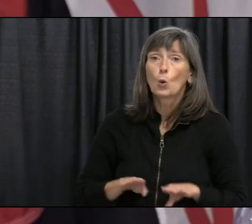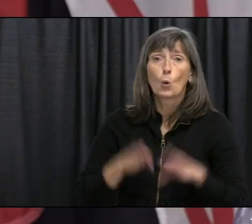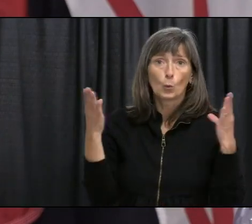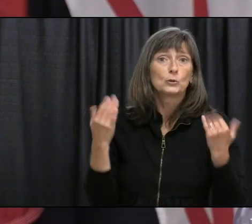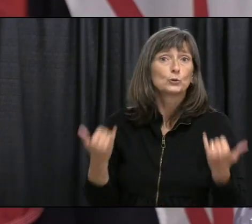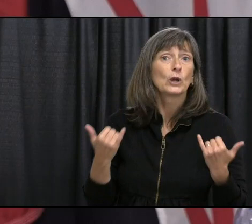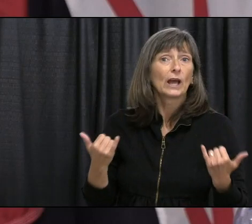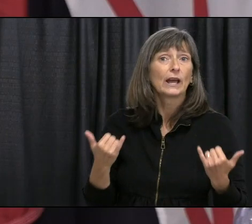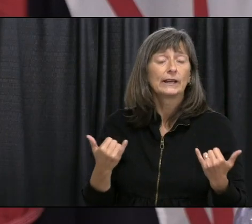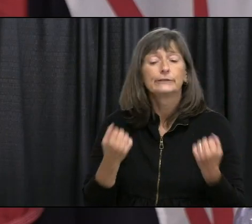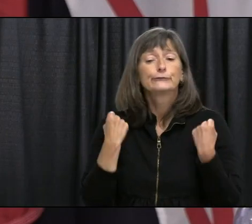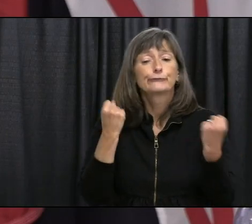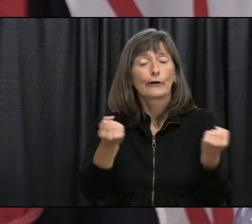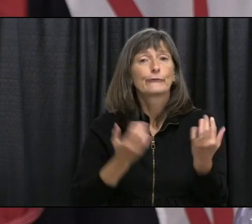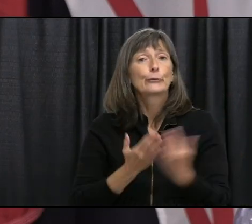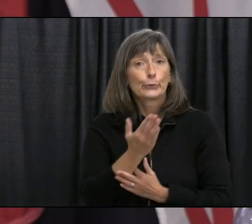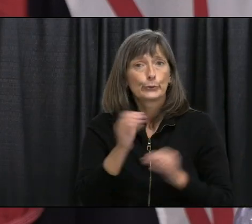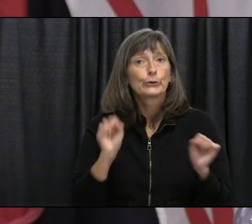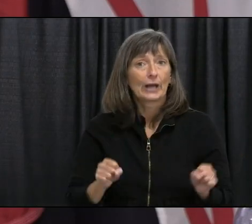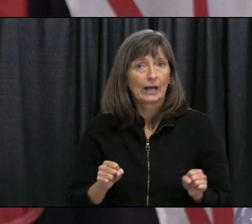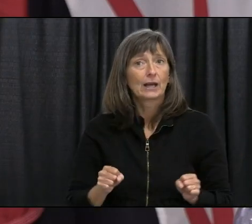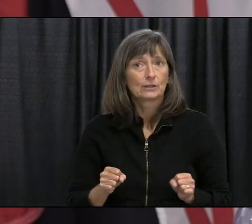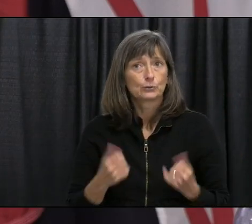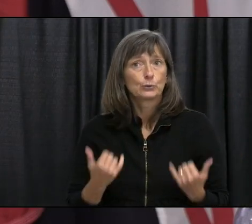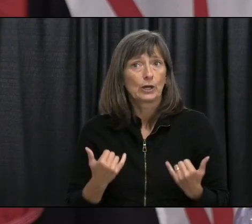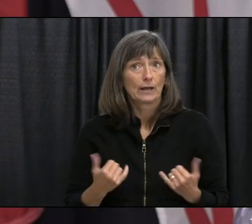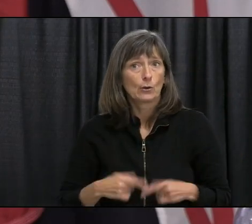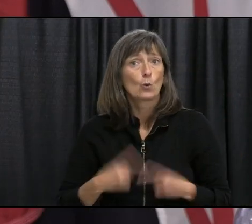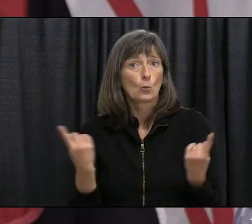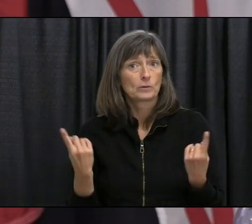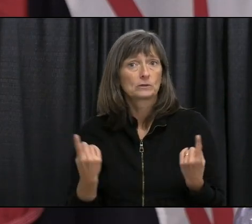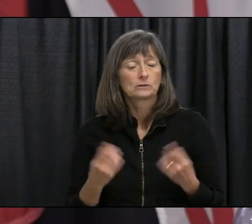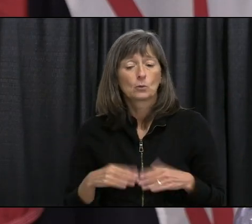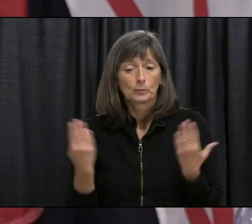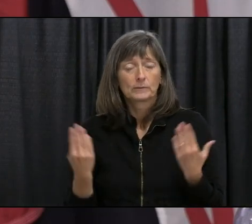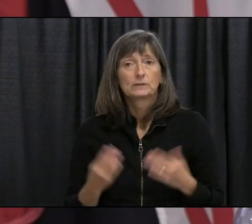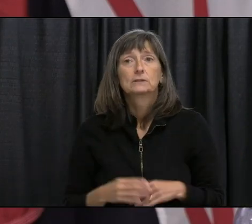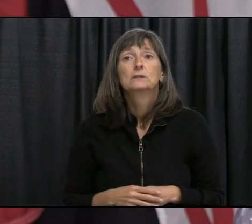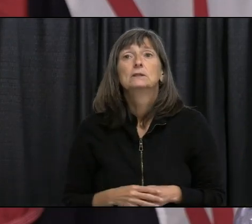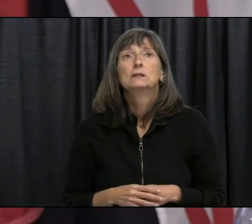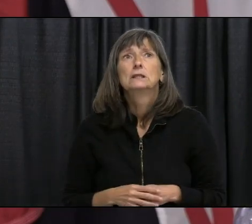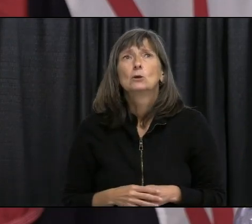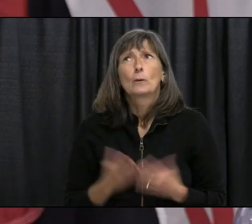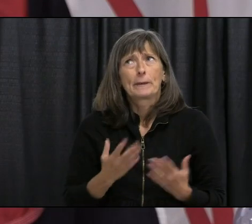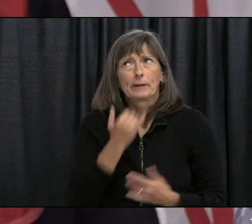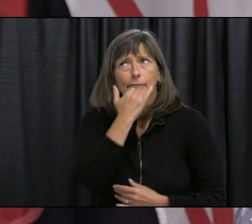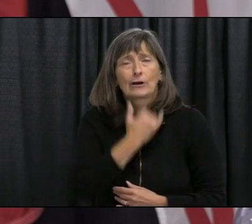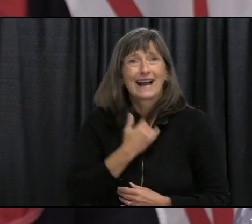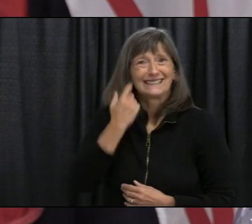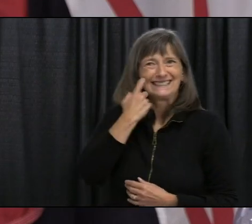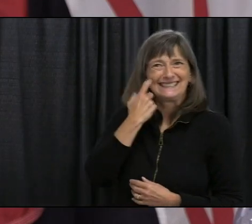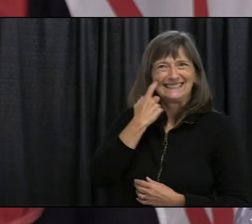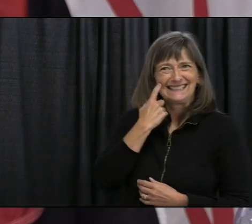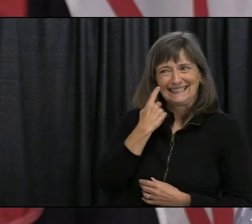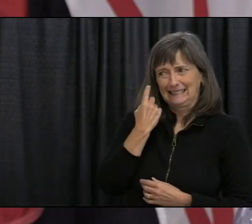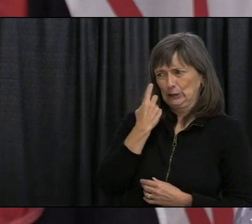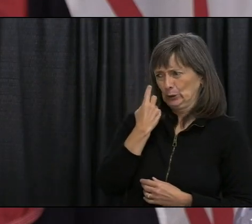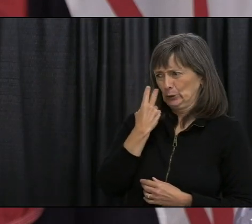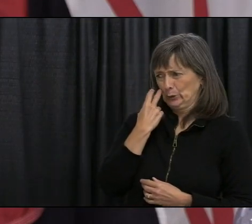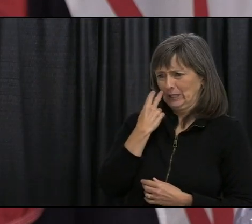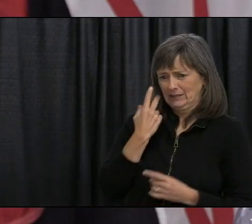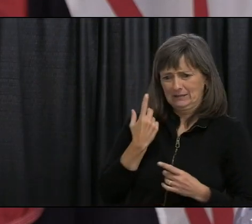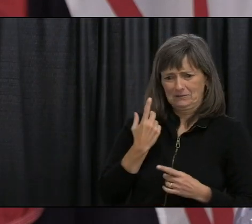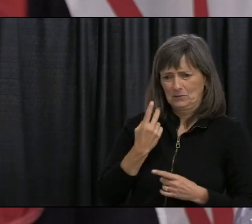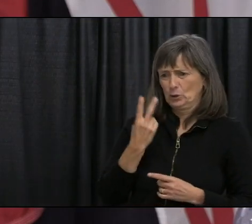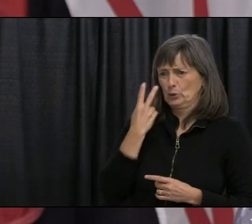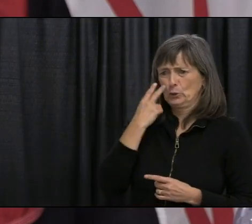It's a drive-through. Now, I may misspeak because they were in the process of constructing it the other day, and I was told it would be